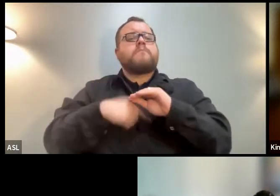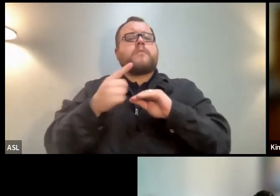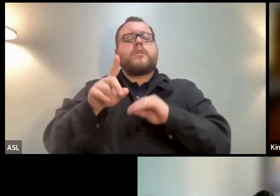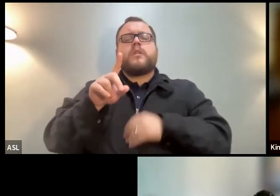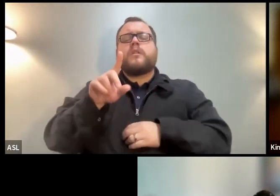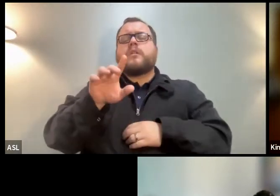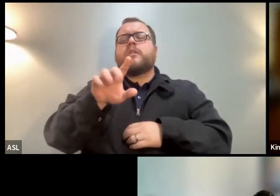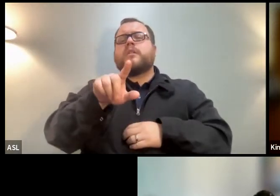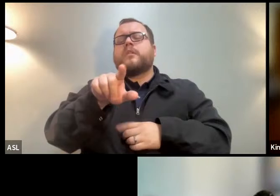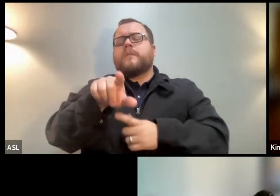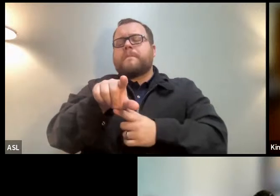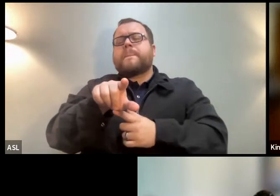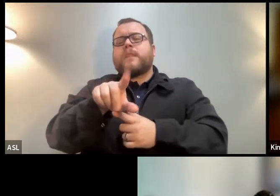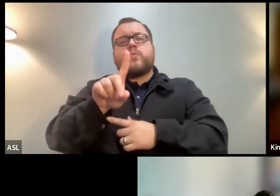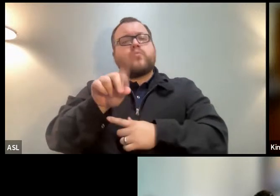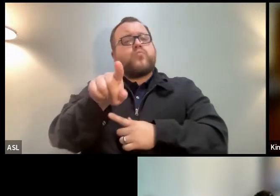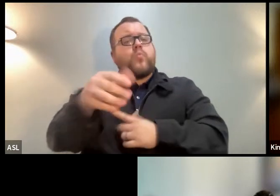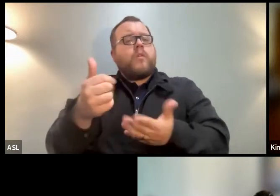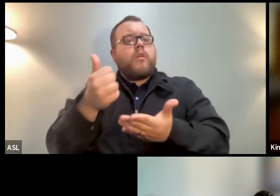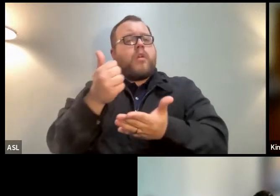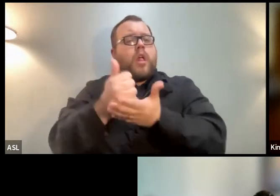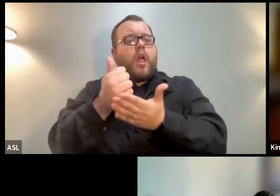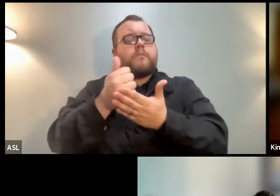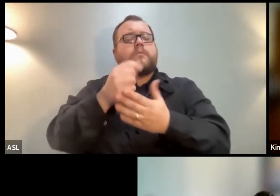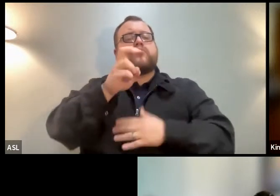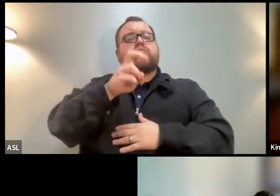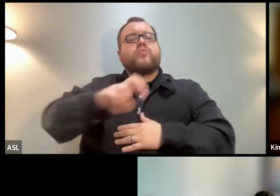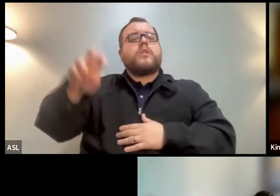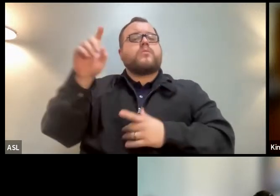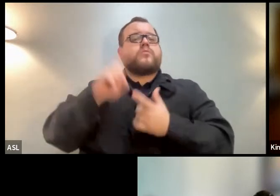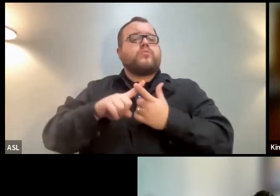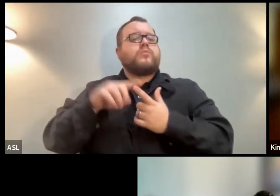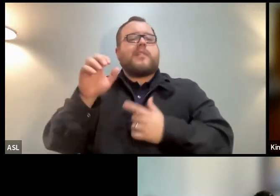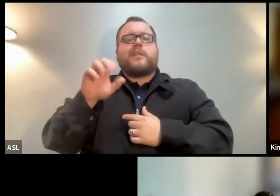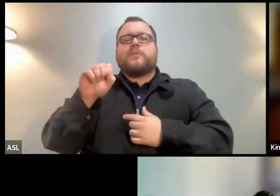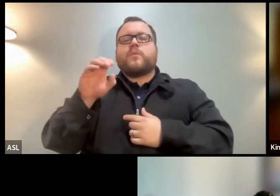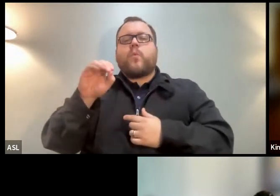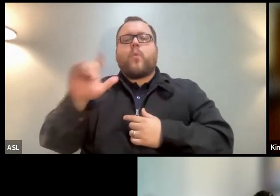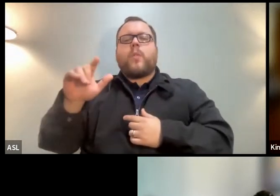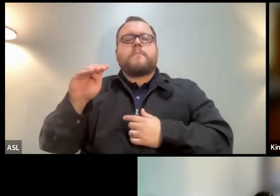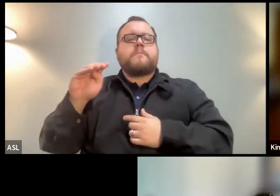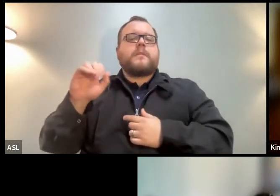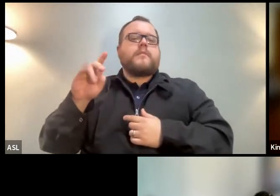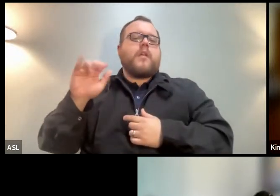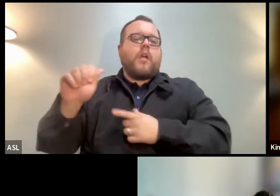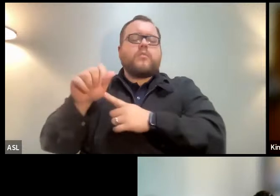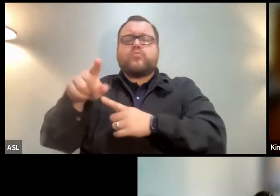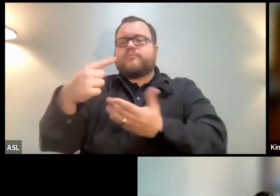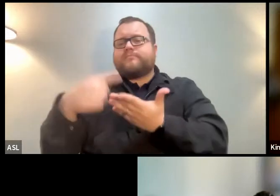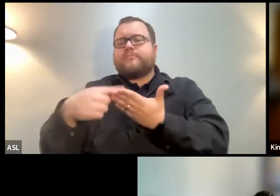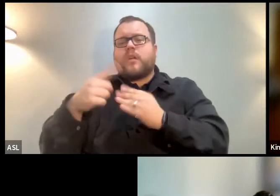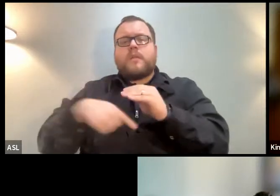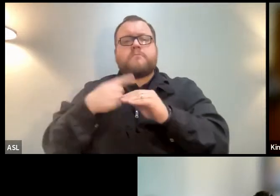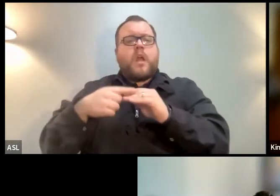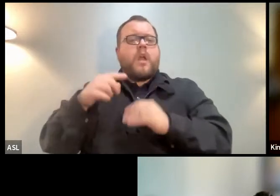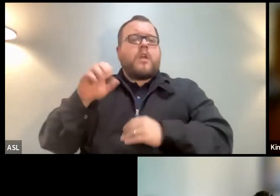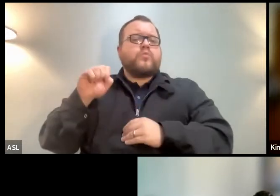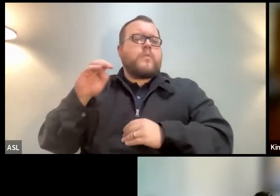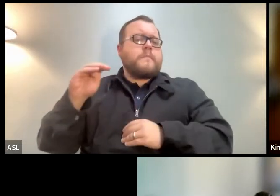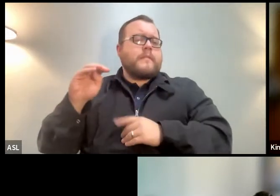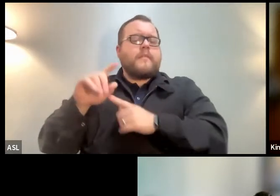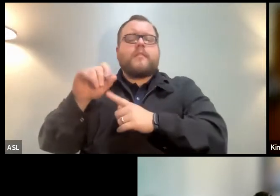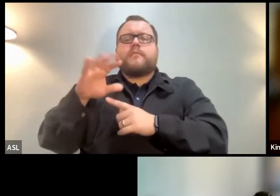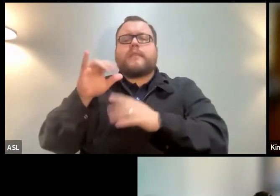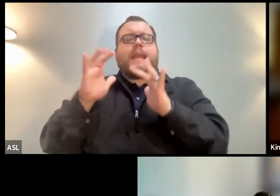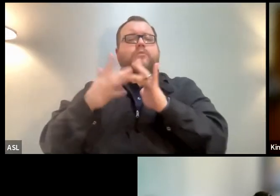help with transitioning to social media, or do you cover any kind of content about social media and internet usage?